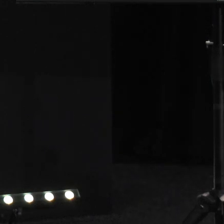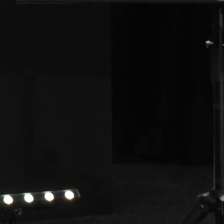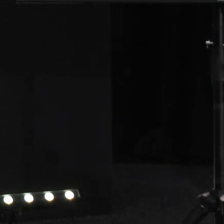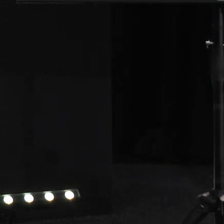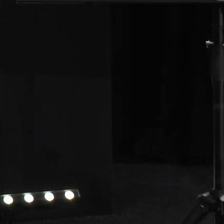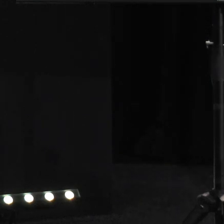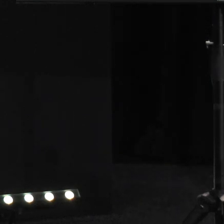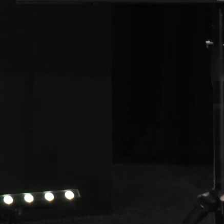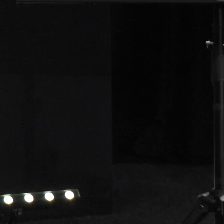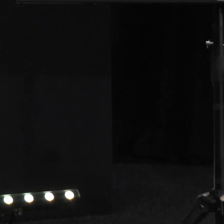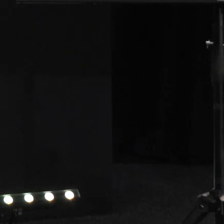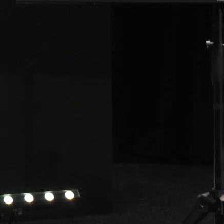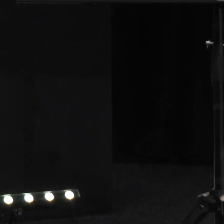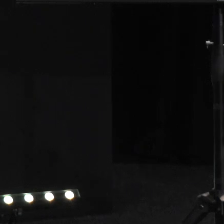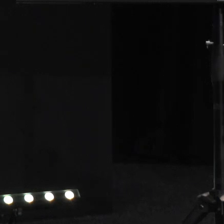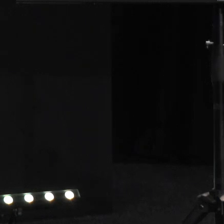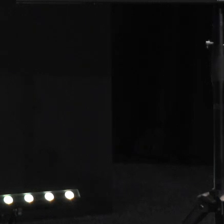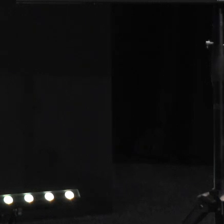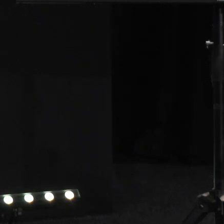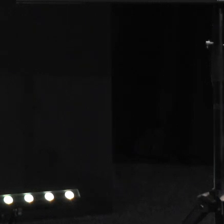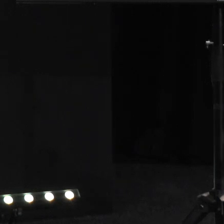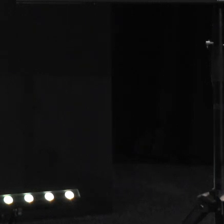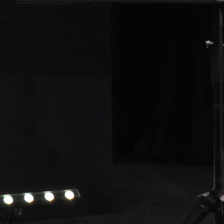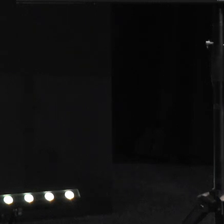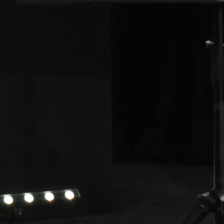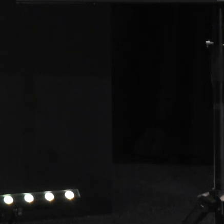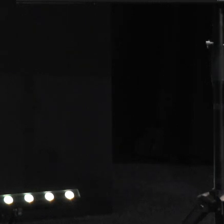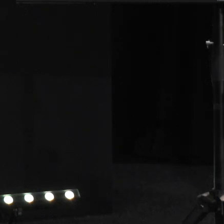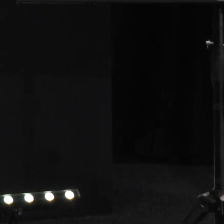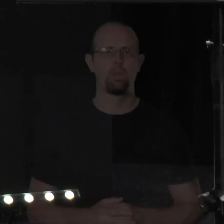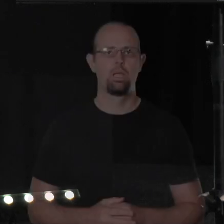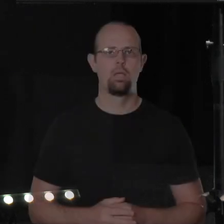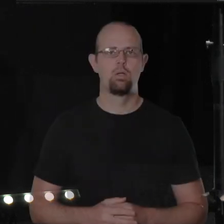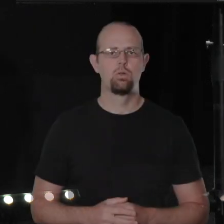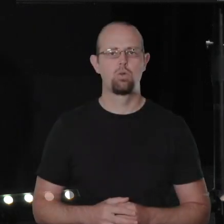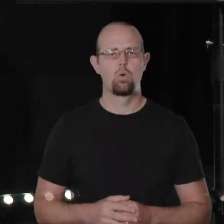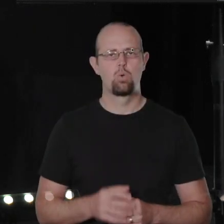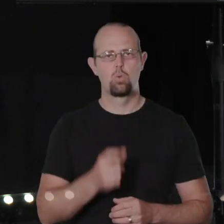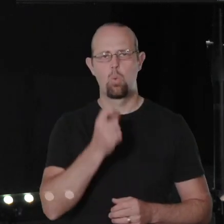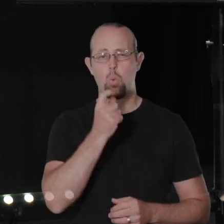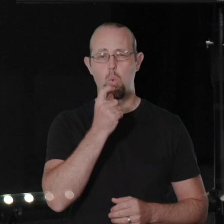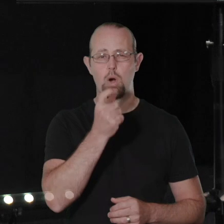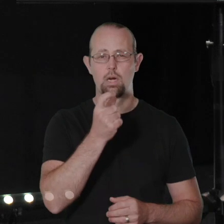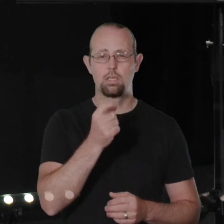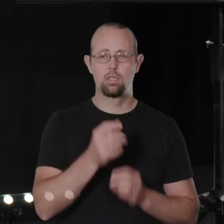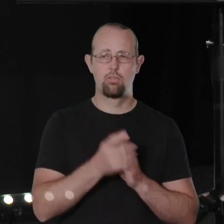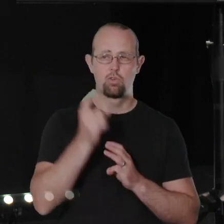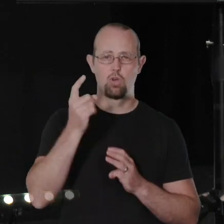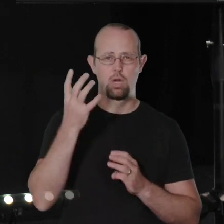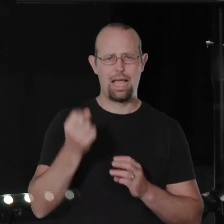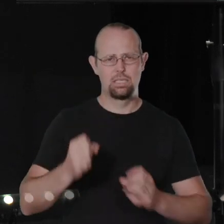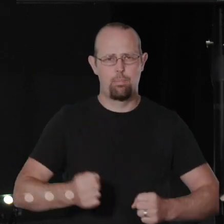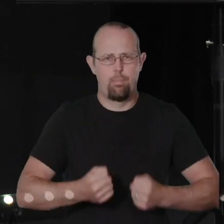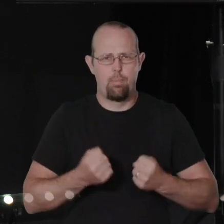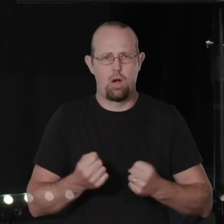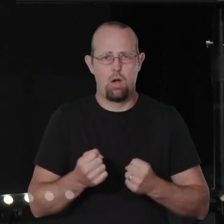darkness did not comprehend it. You see, the Word has power because the Word of God is the